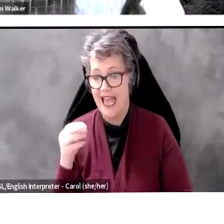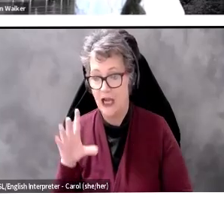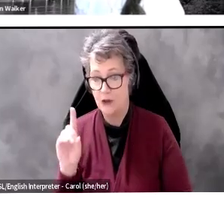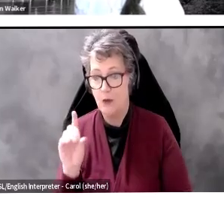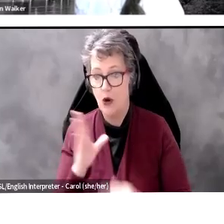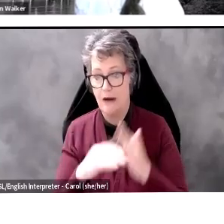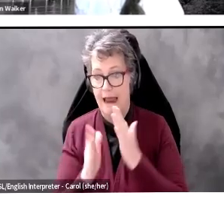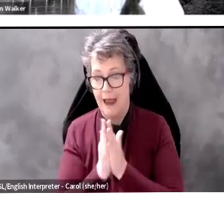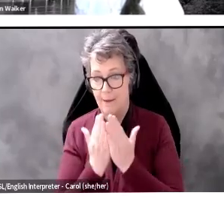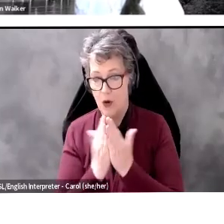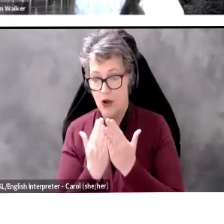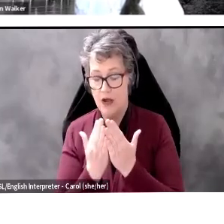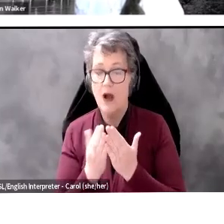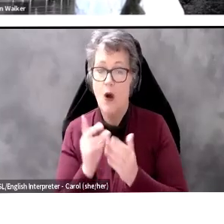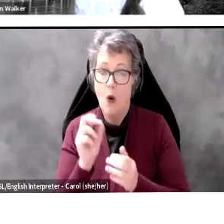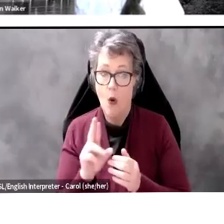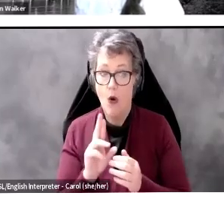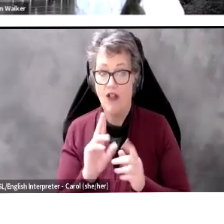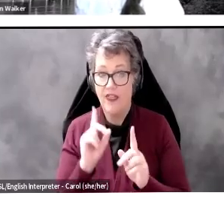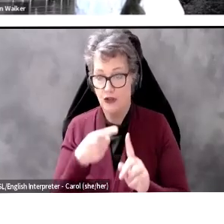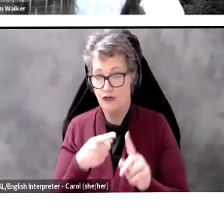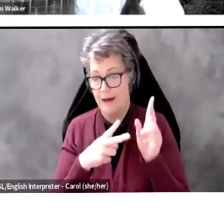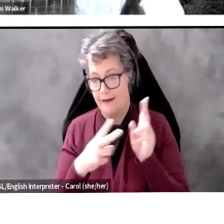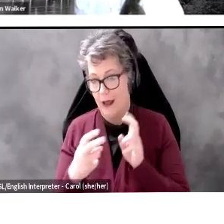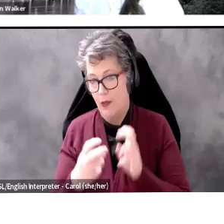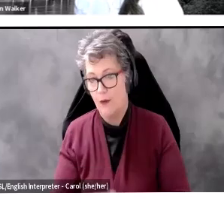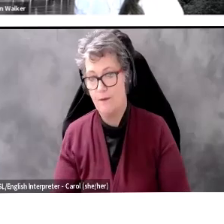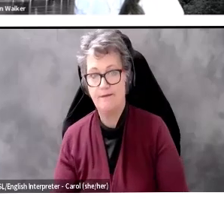handbook and or the direct download.